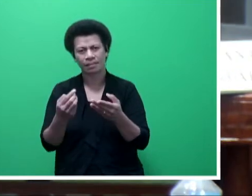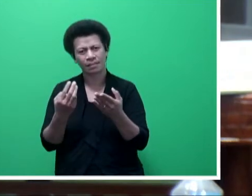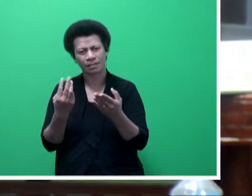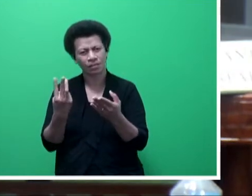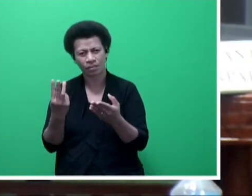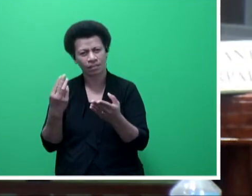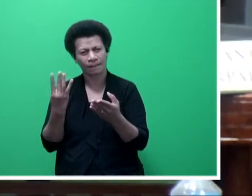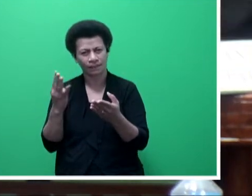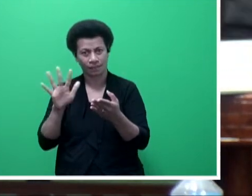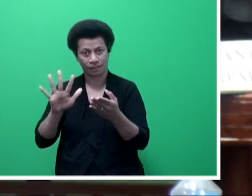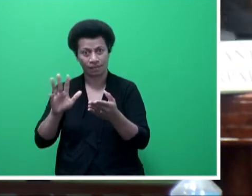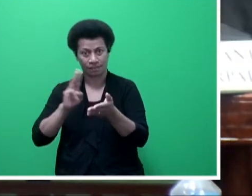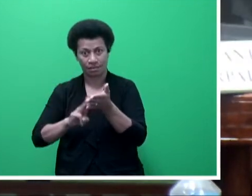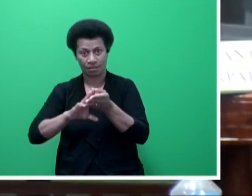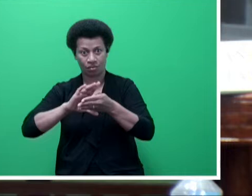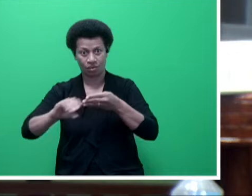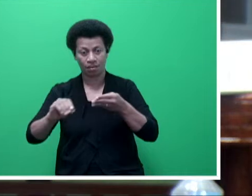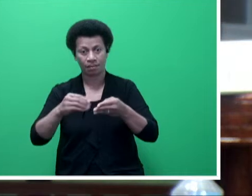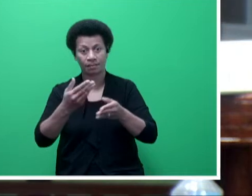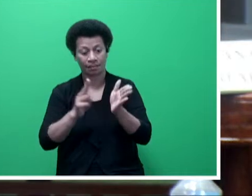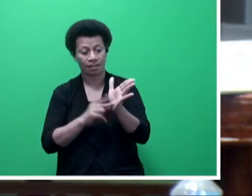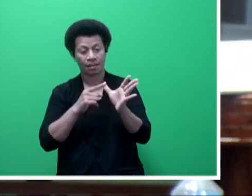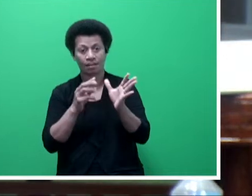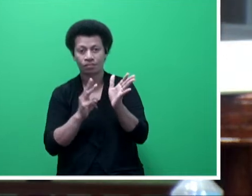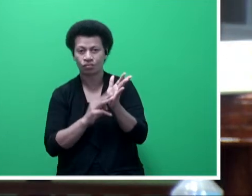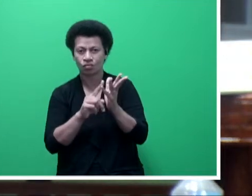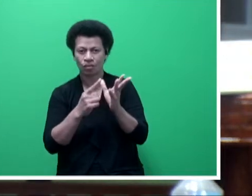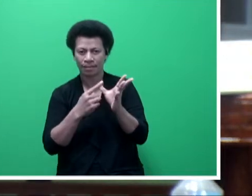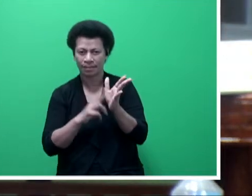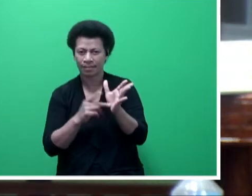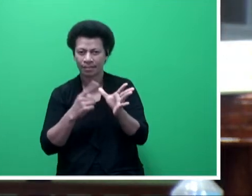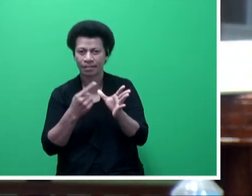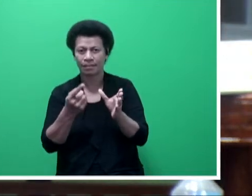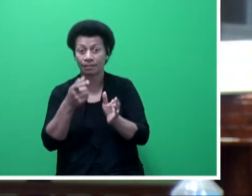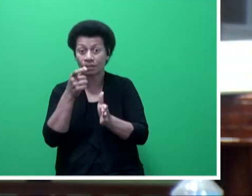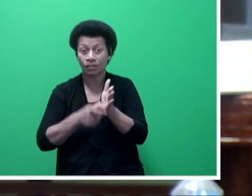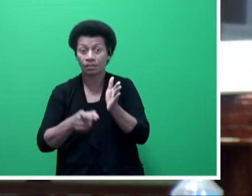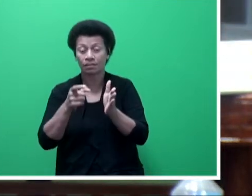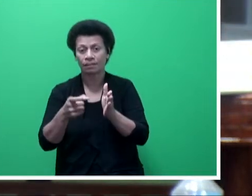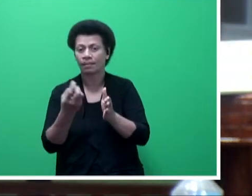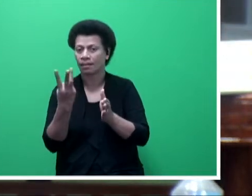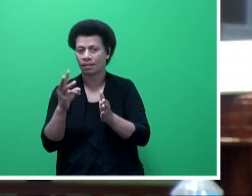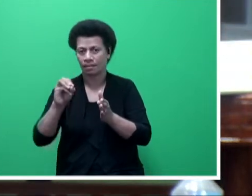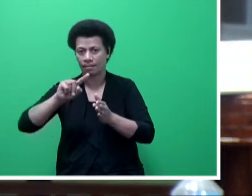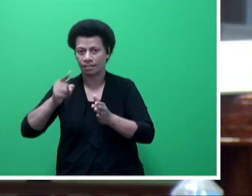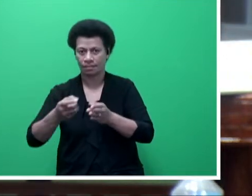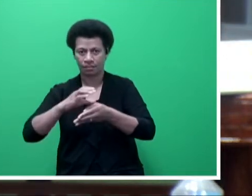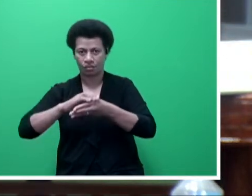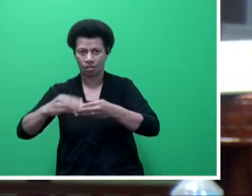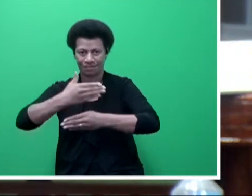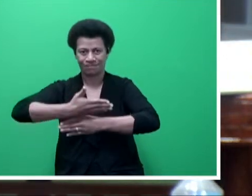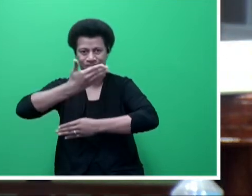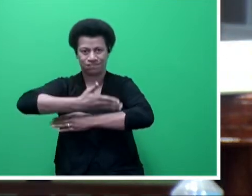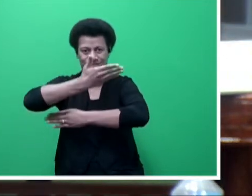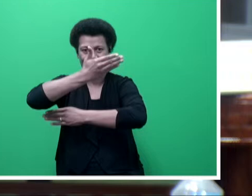Namuana village rock boulders extension of 150 meters, with an approximate cost of $30,000. So